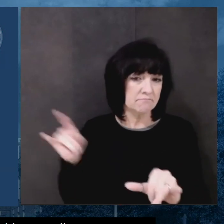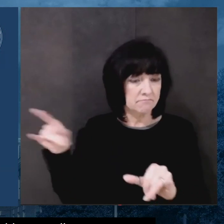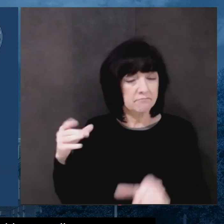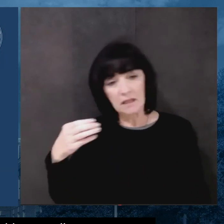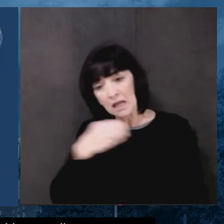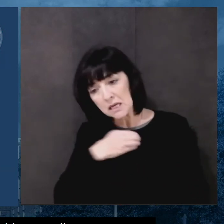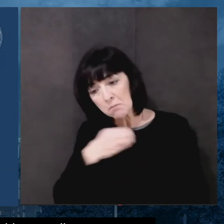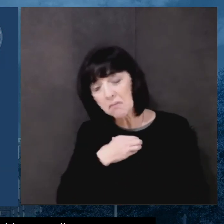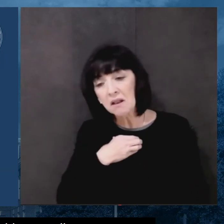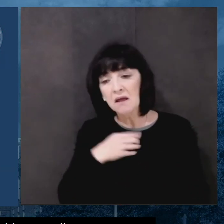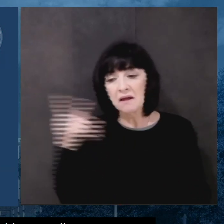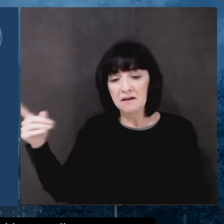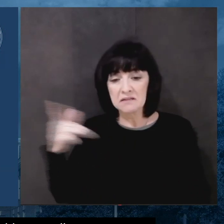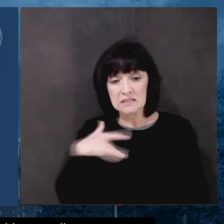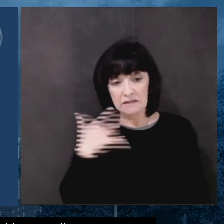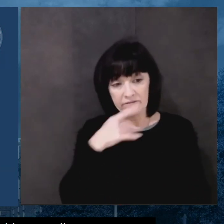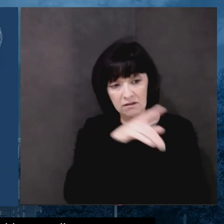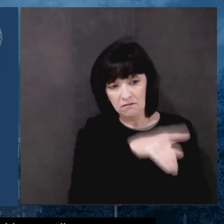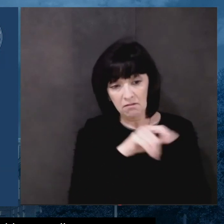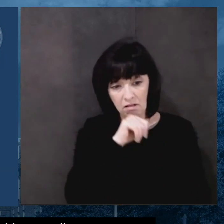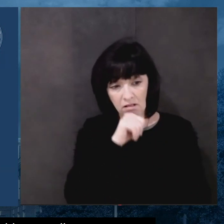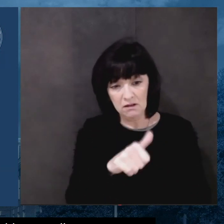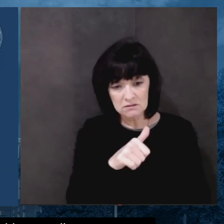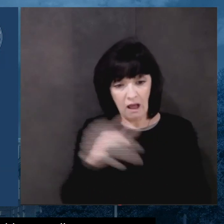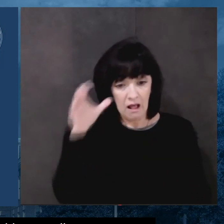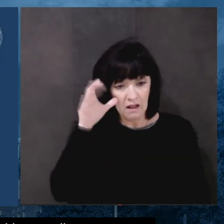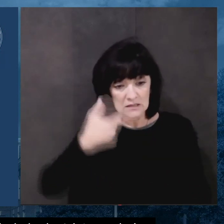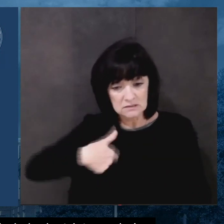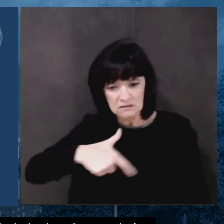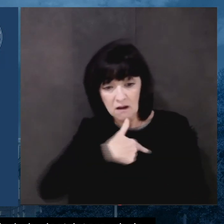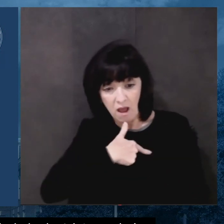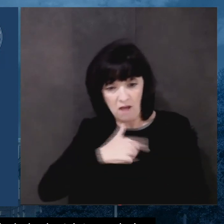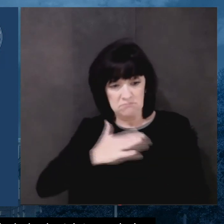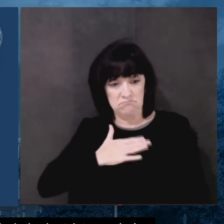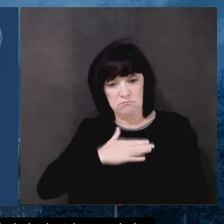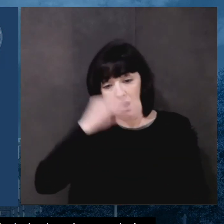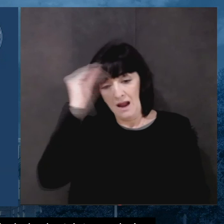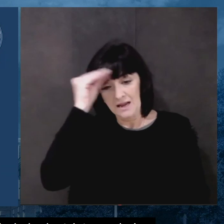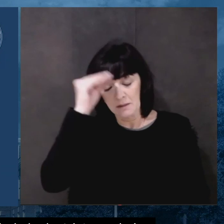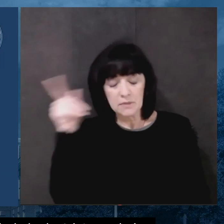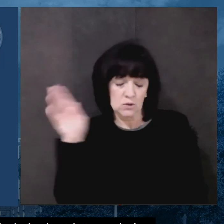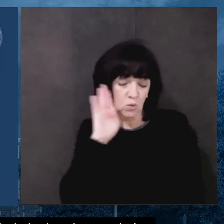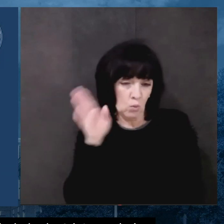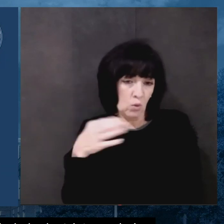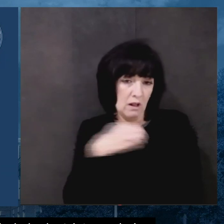not being implemented in some way or another. And that's just part of